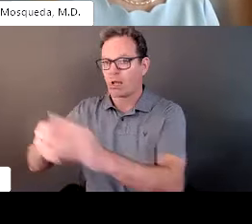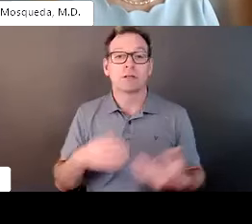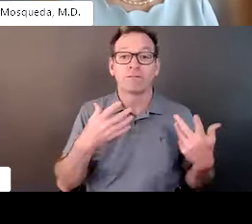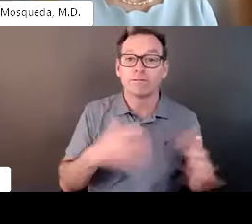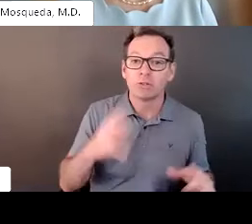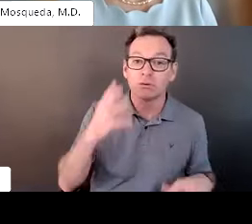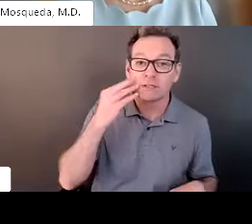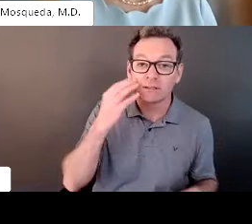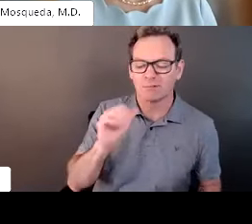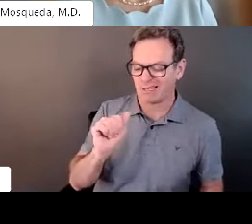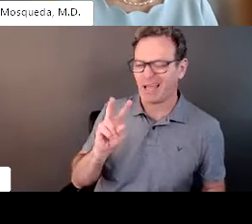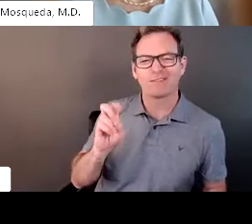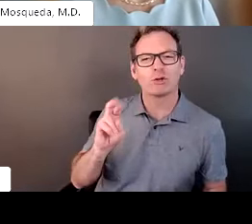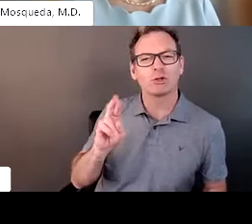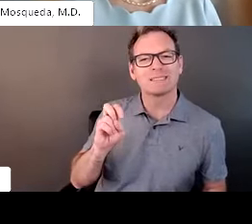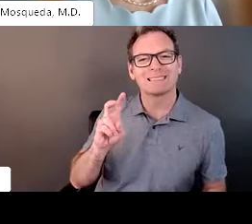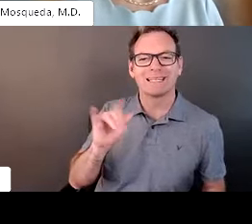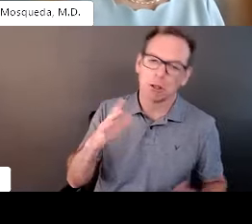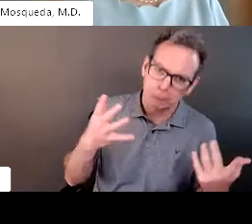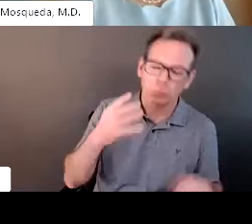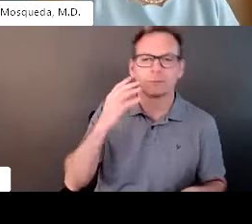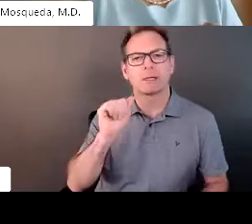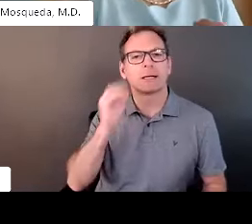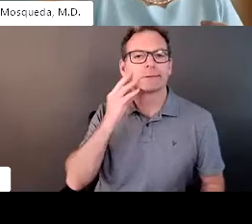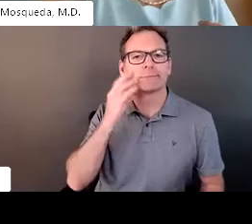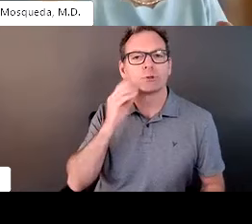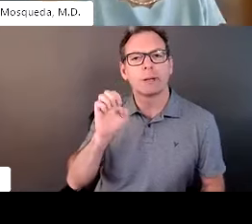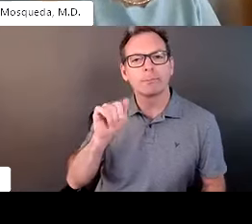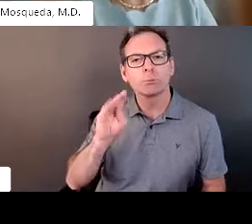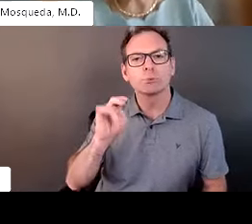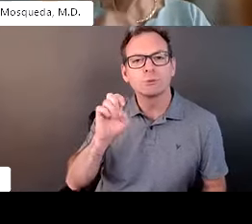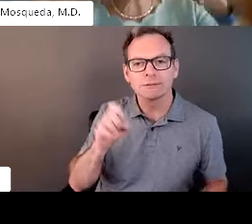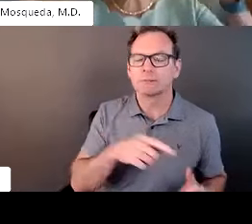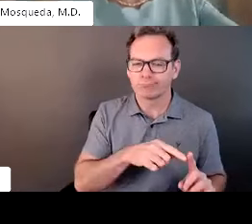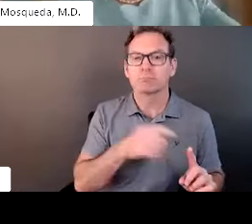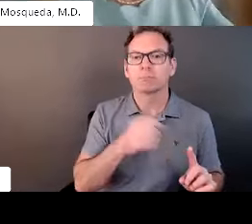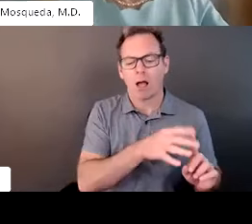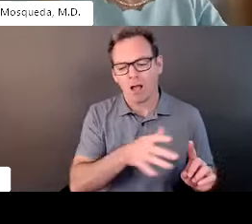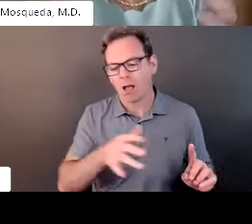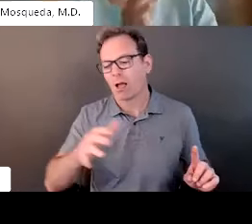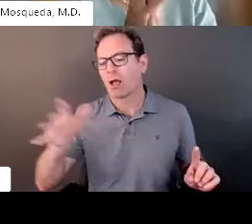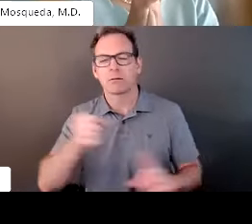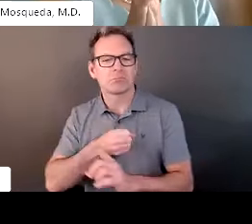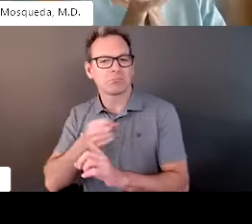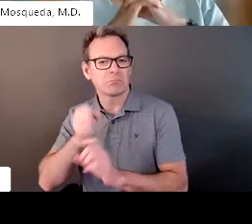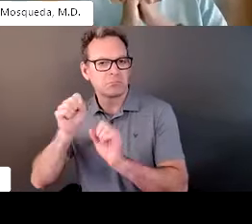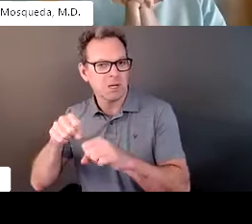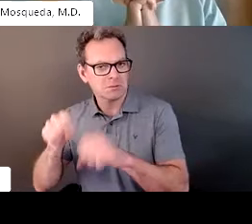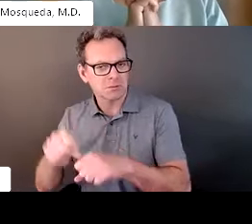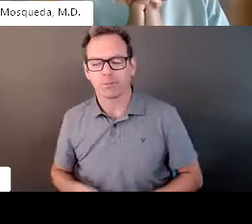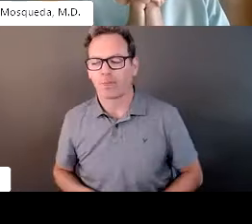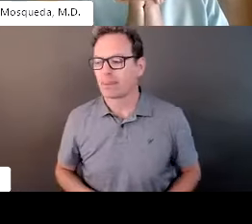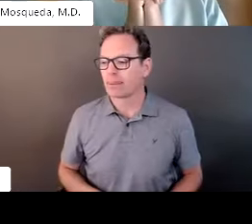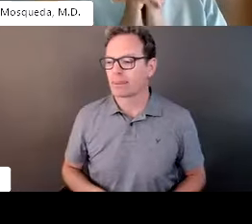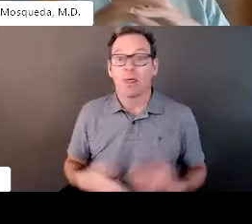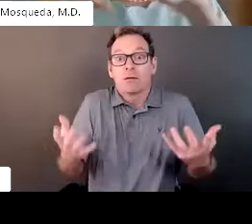had adversity during childhood. But as age increases, even if you grew up in the most wonderful